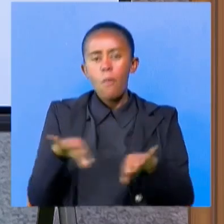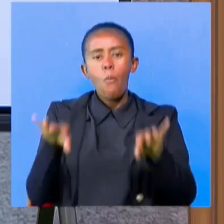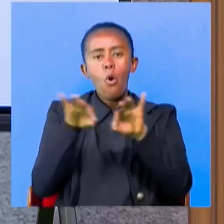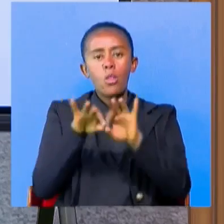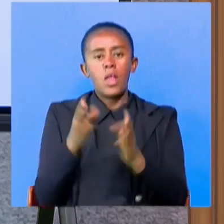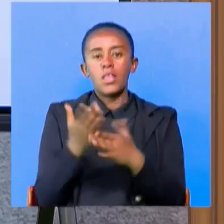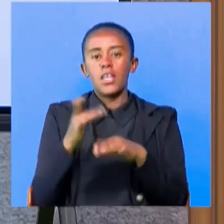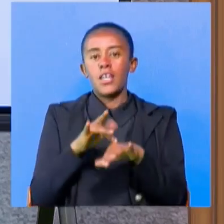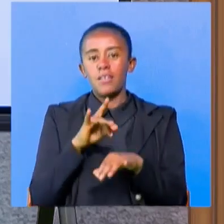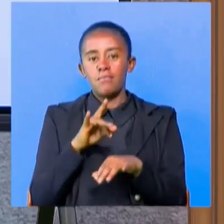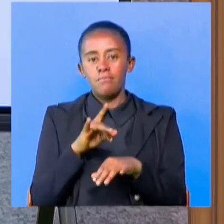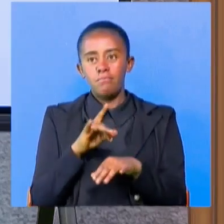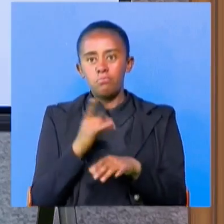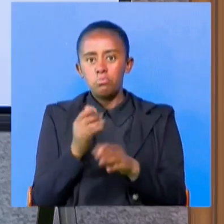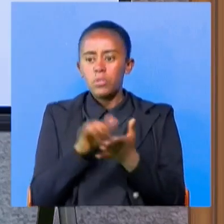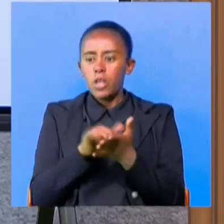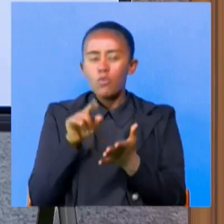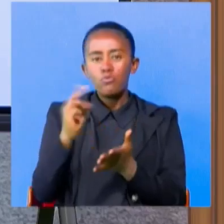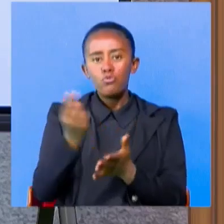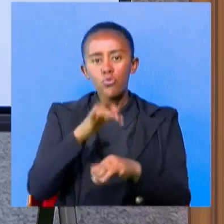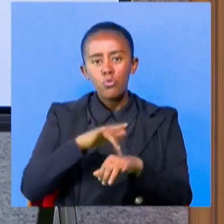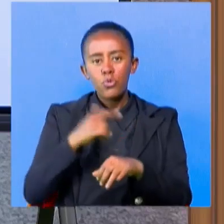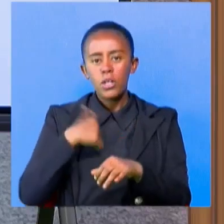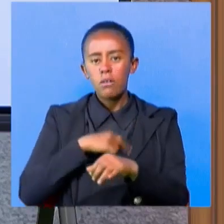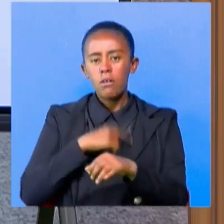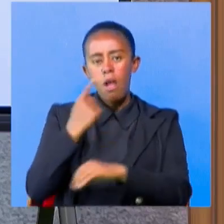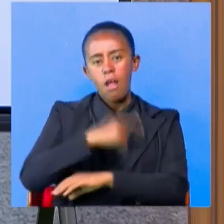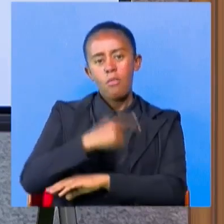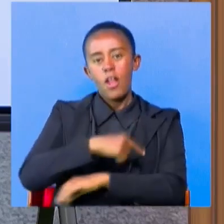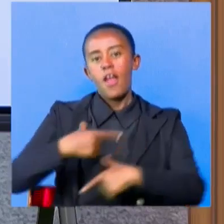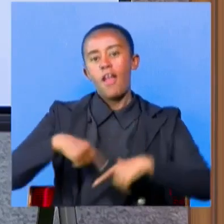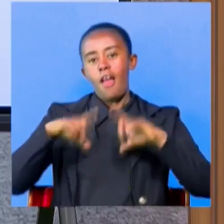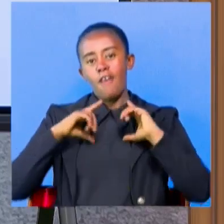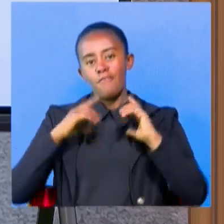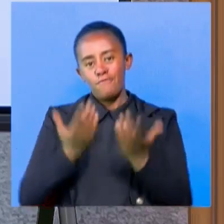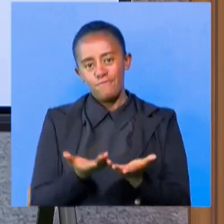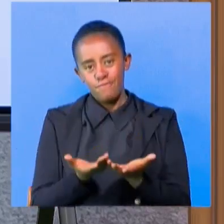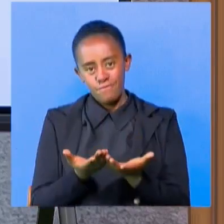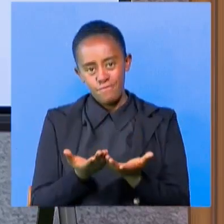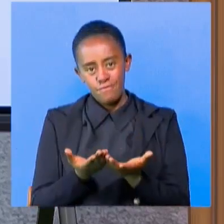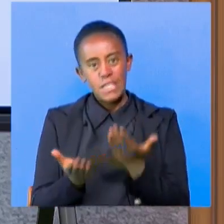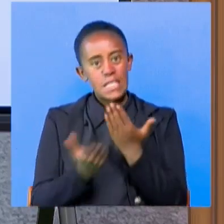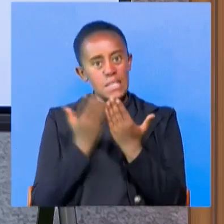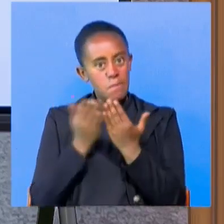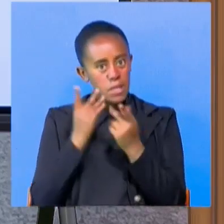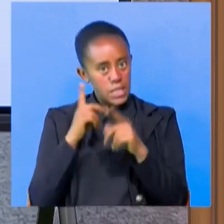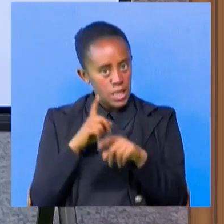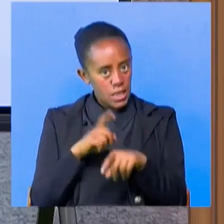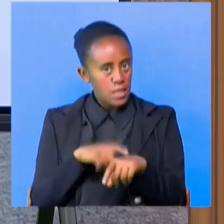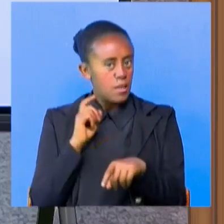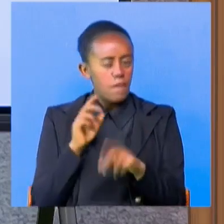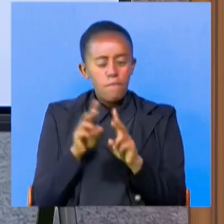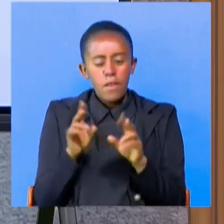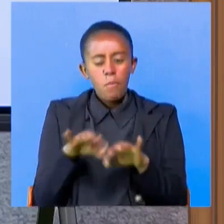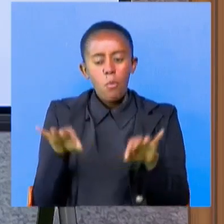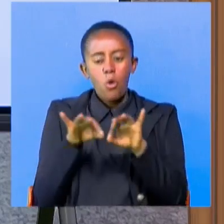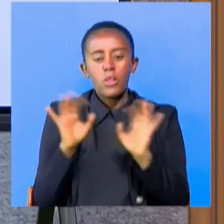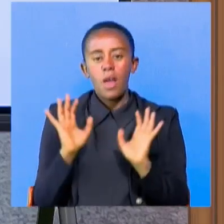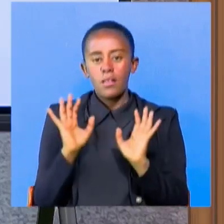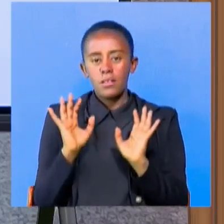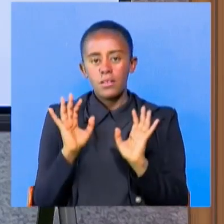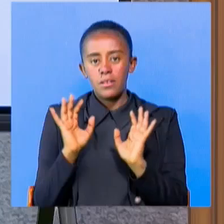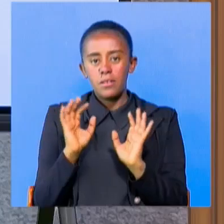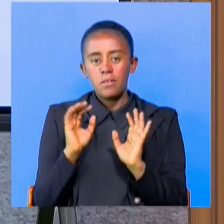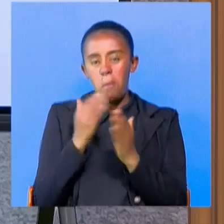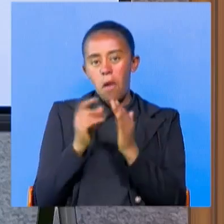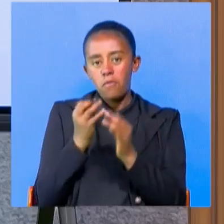tense that's usually used in our day-to-day life. Simple present tense is a very important part of the